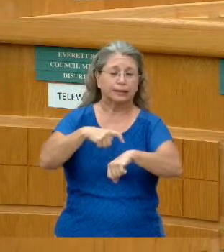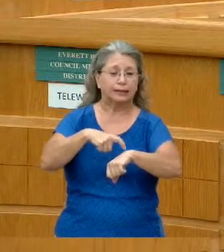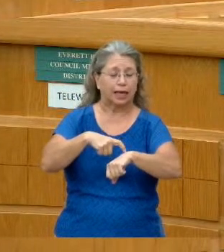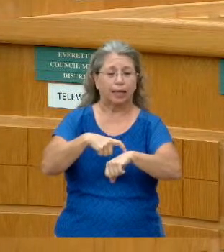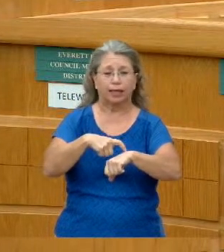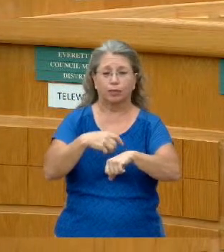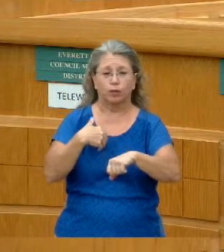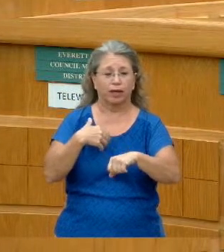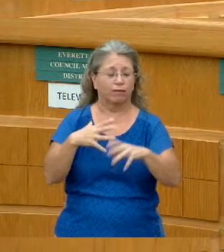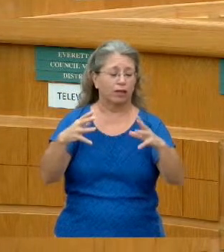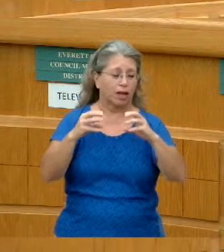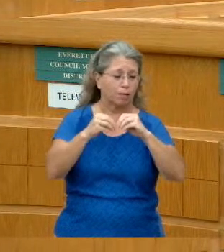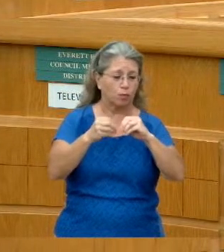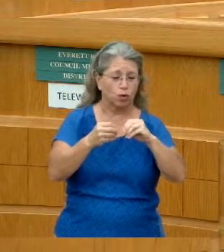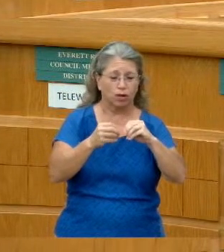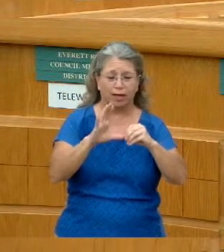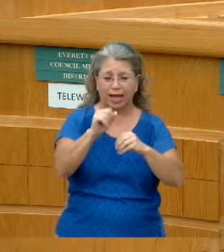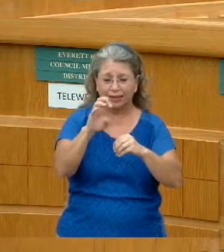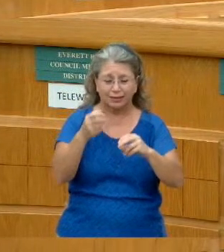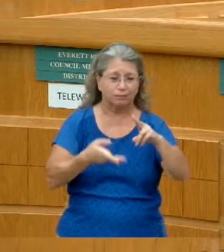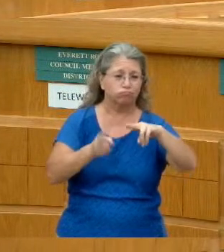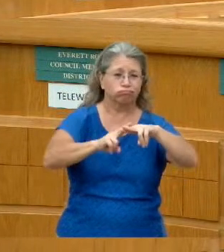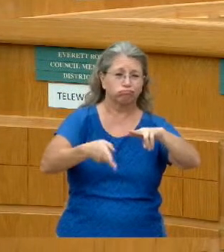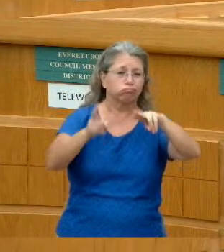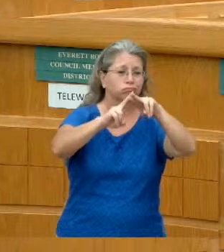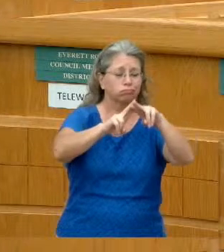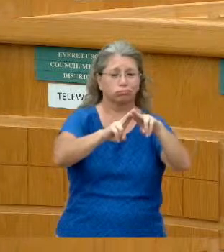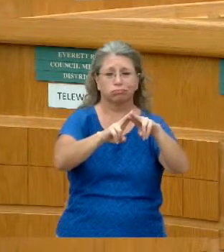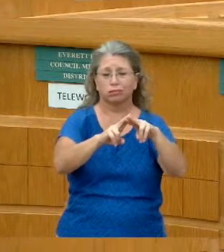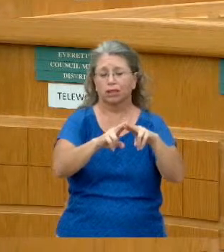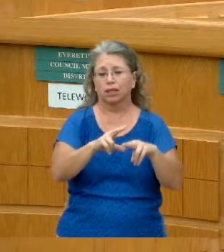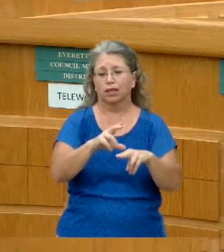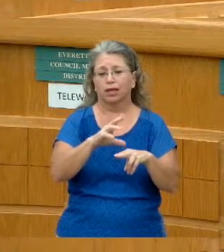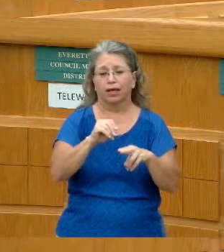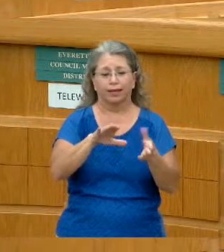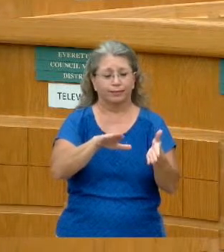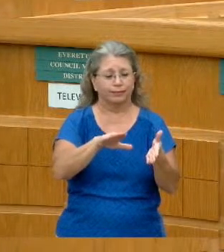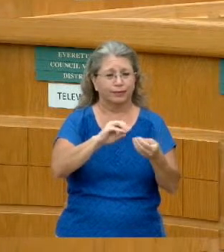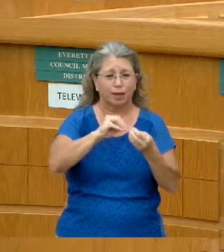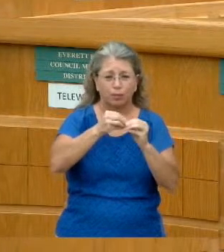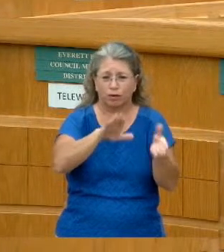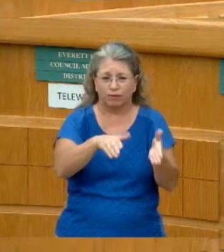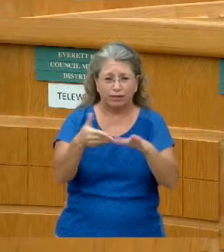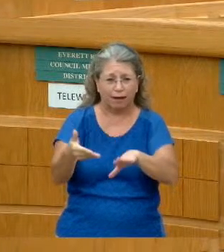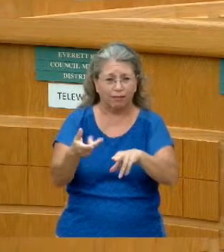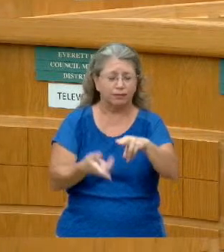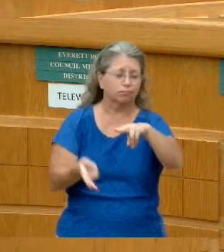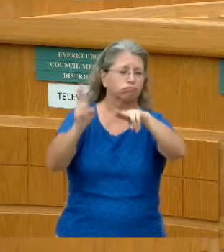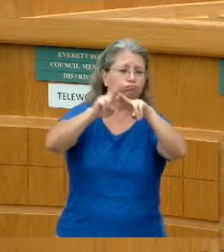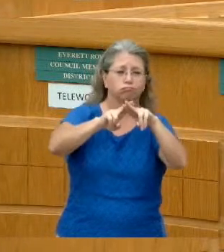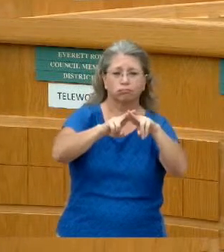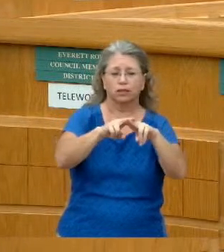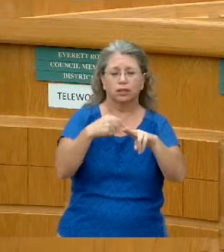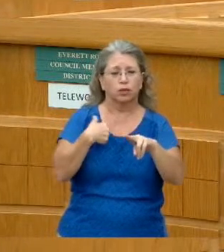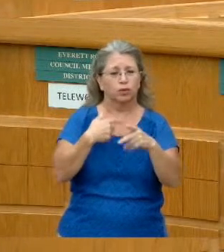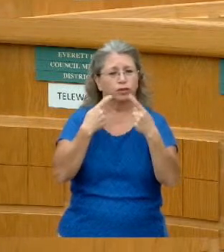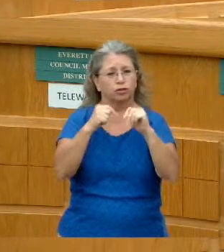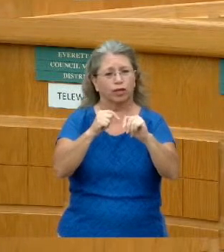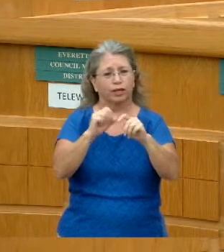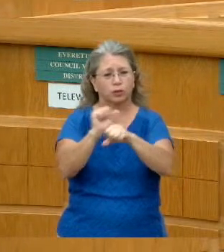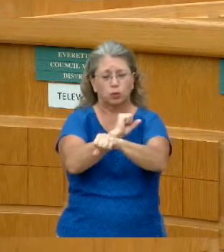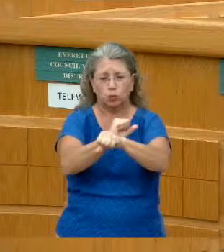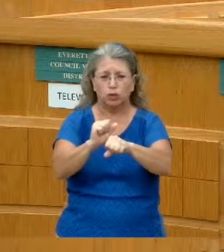are up, everything is up in our numbers, and we're working to try to break that upward